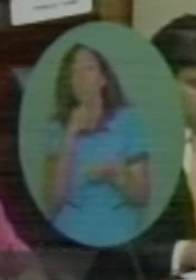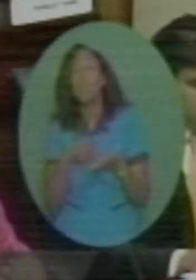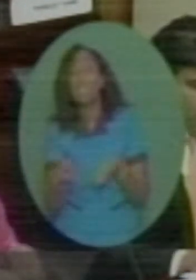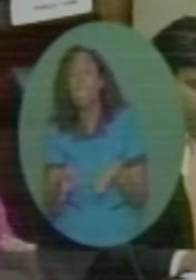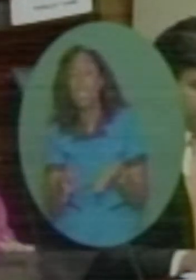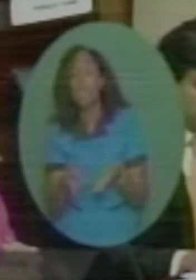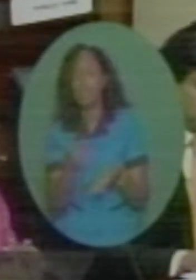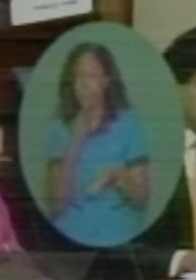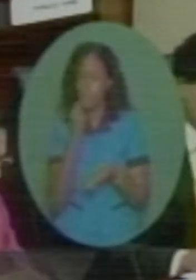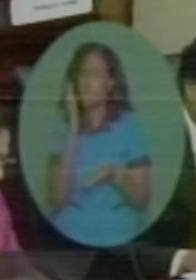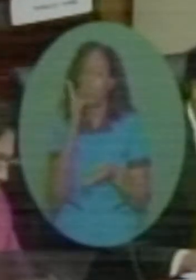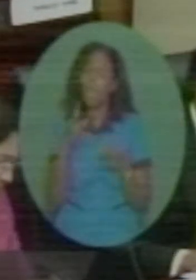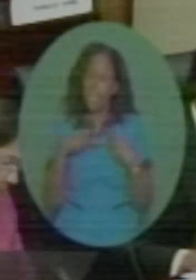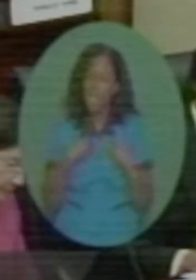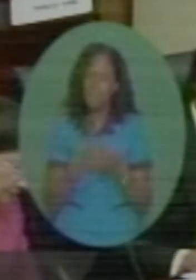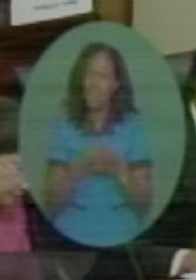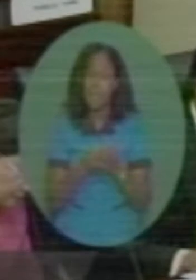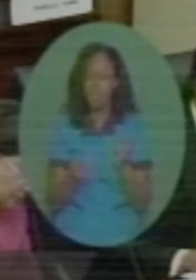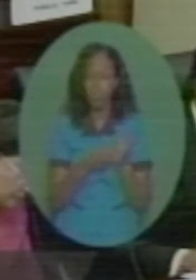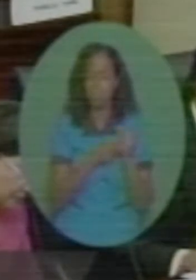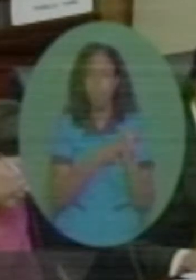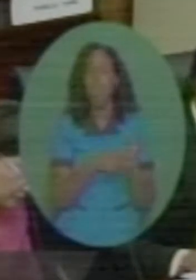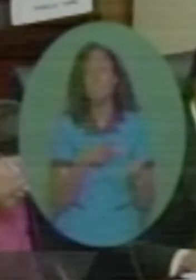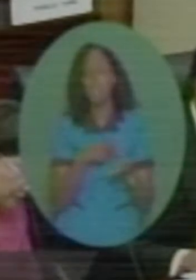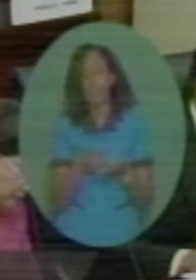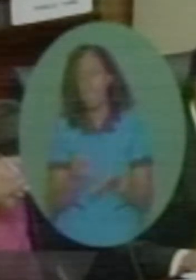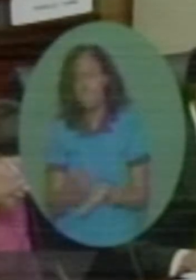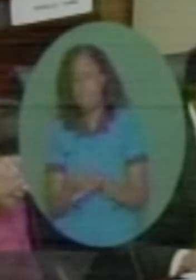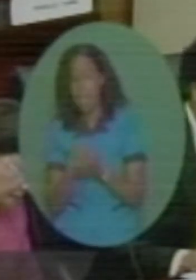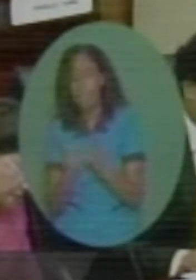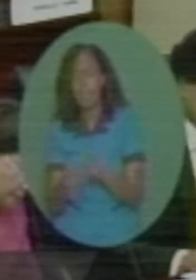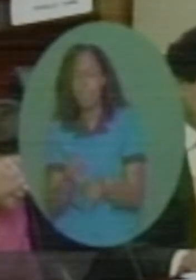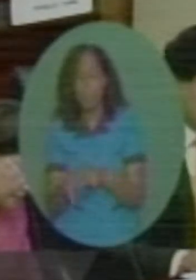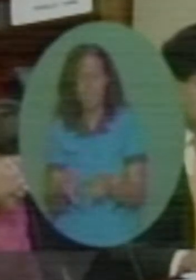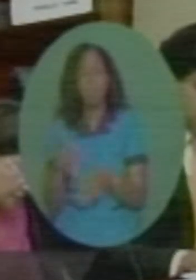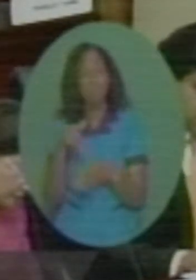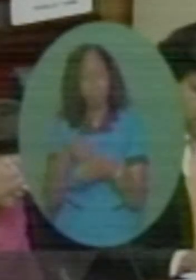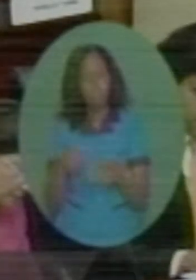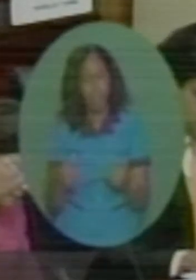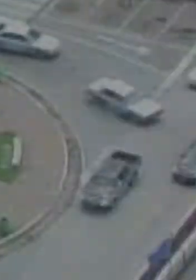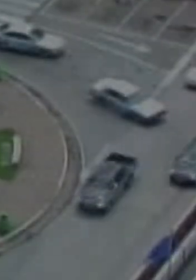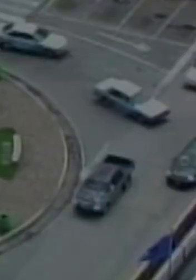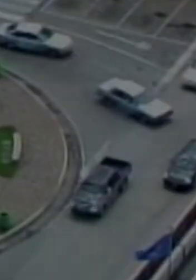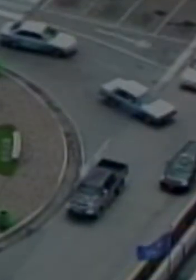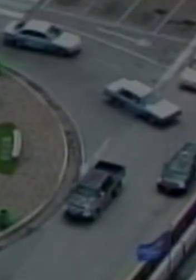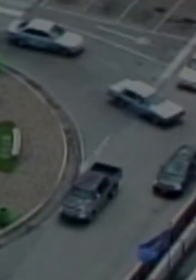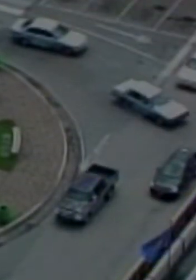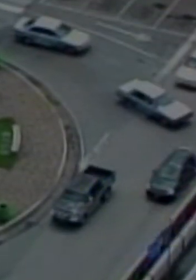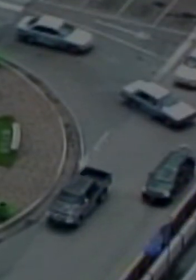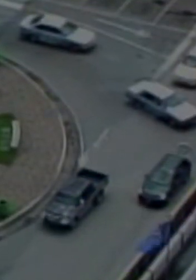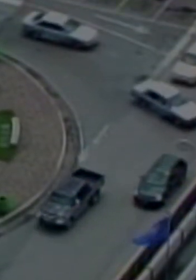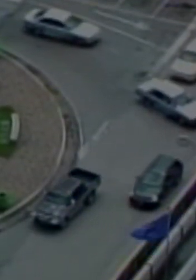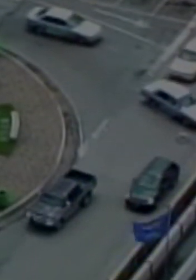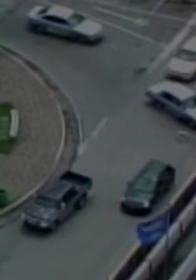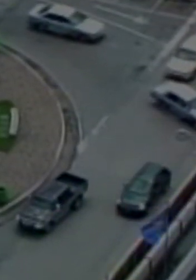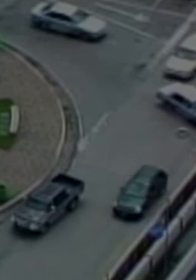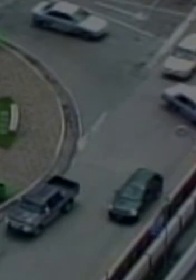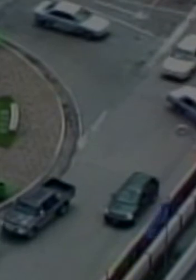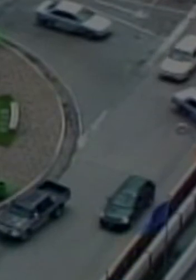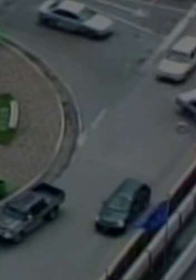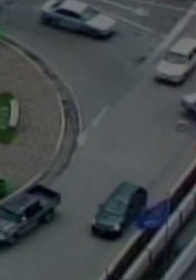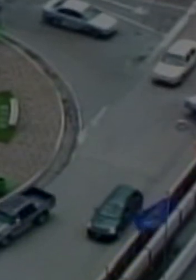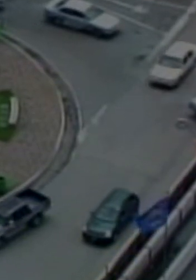All these initiatives have been described by Minister Hawai as also continuing stimulus plans while securing a reduction in the